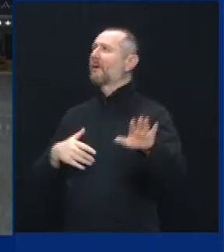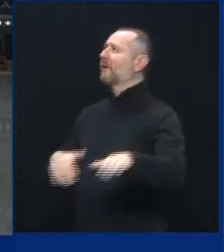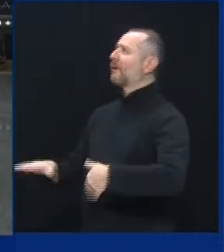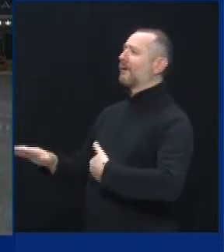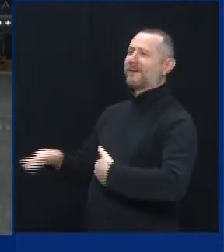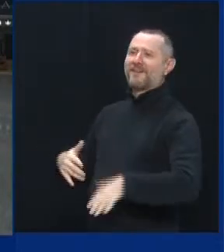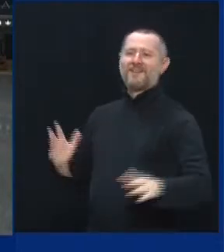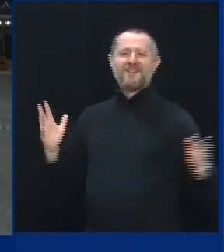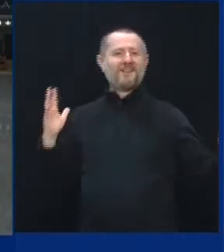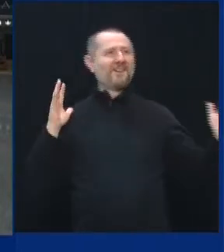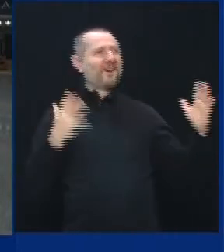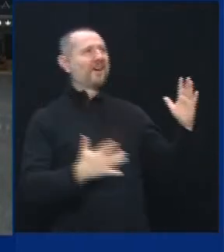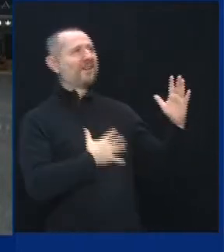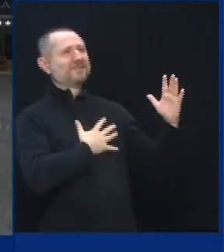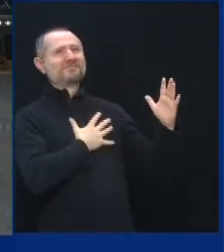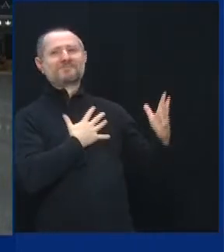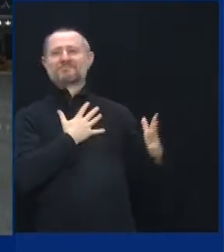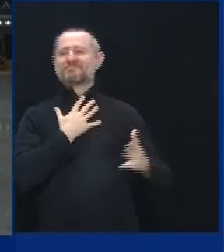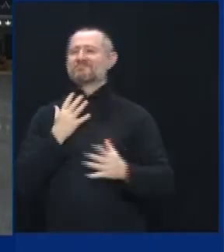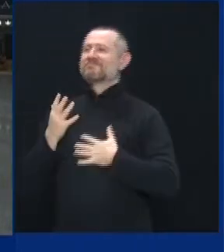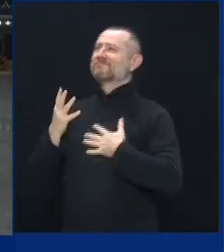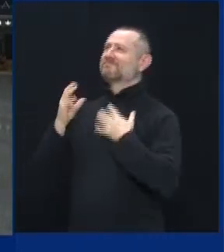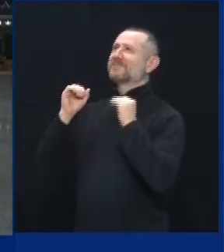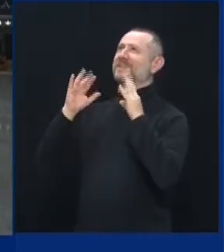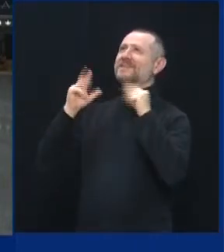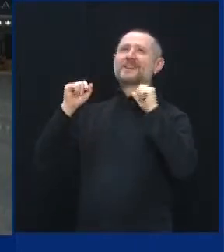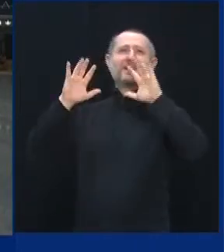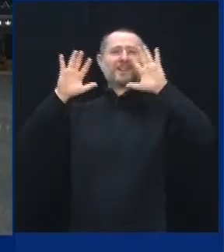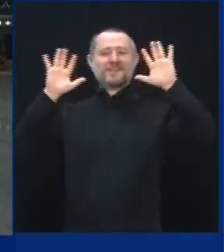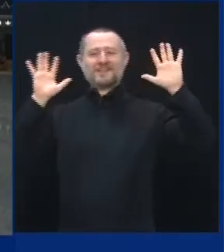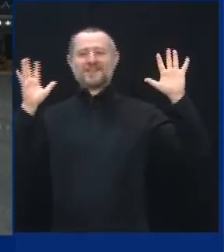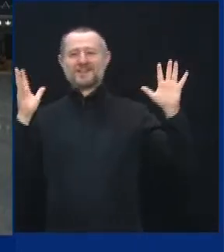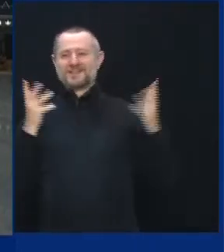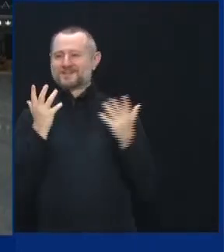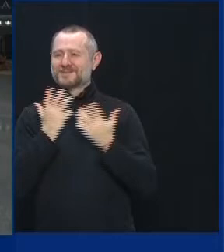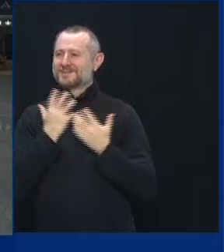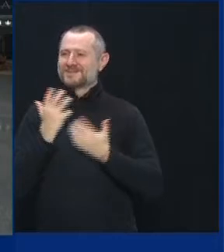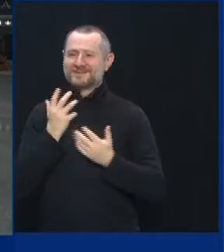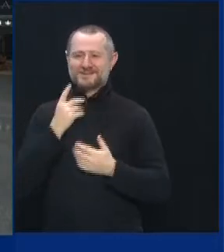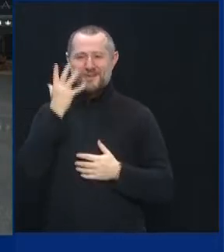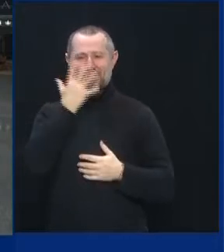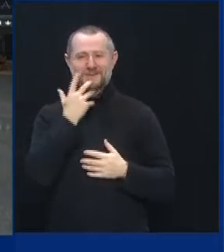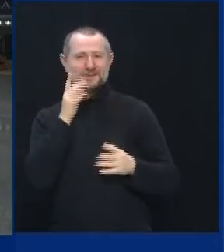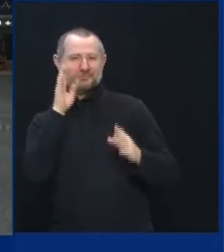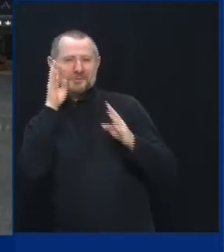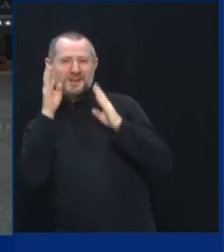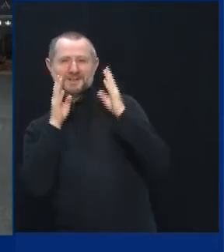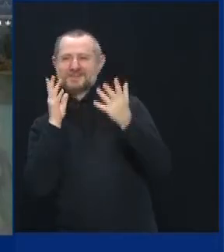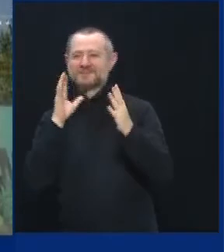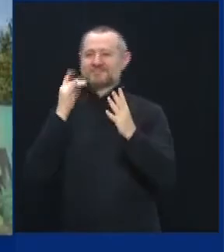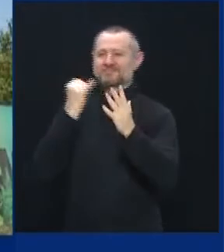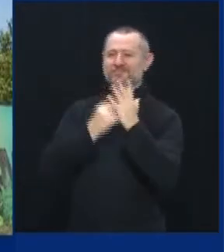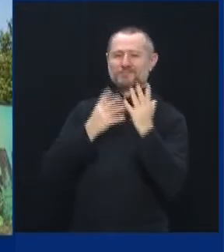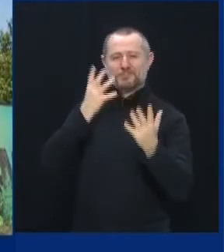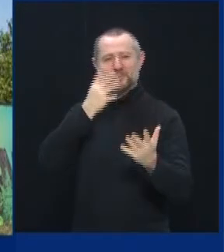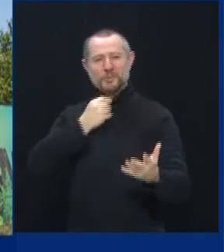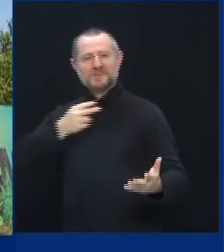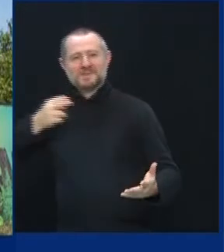be amazed at something that is creative and beautiful and